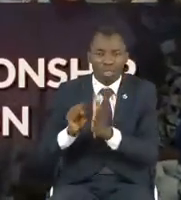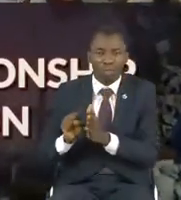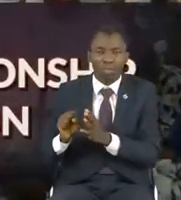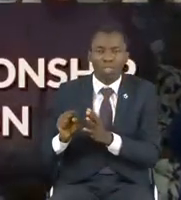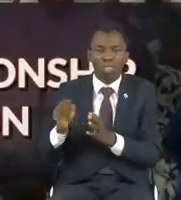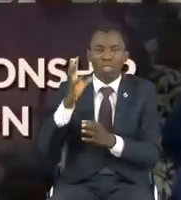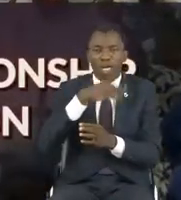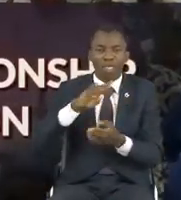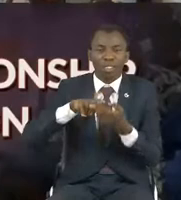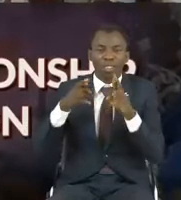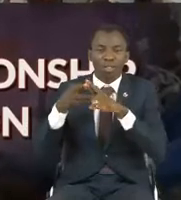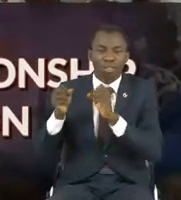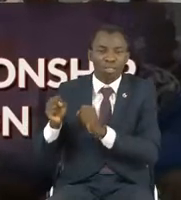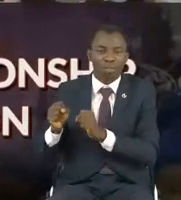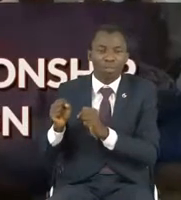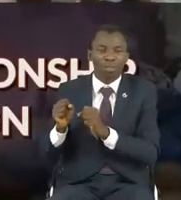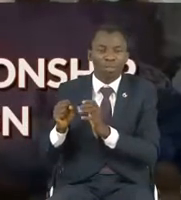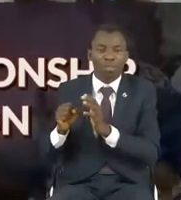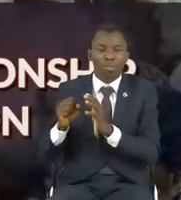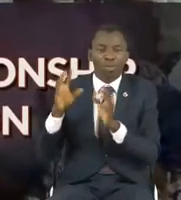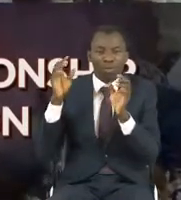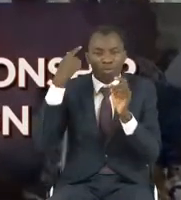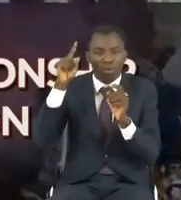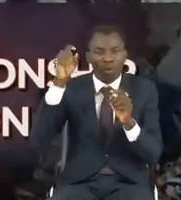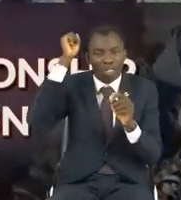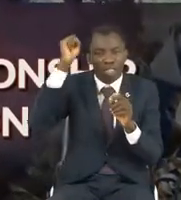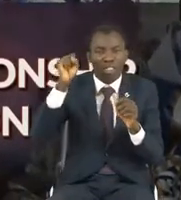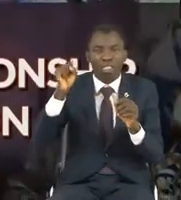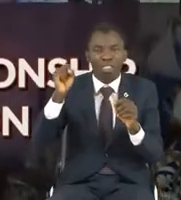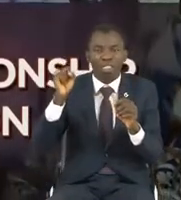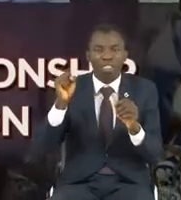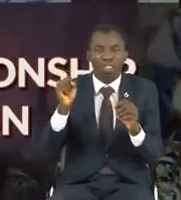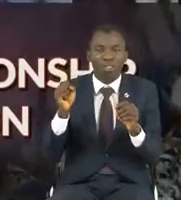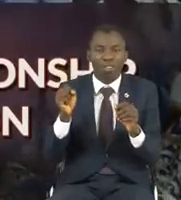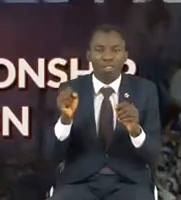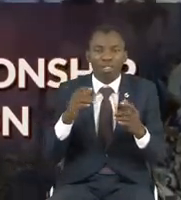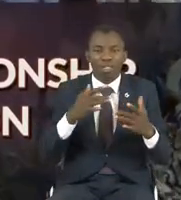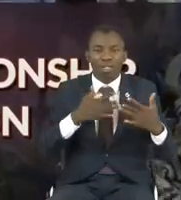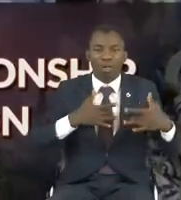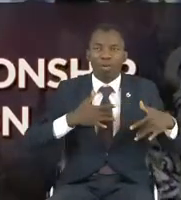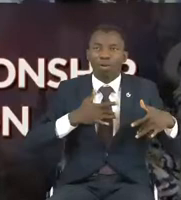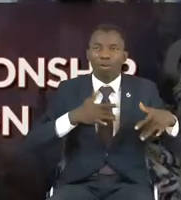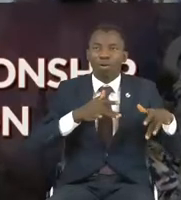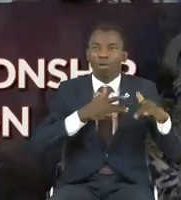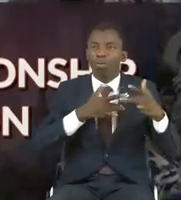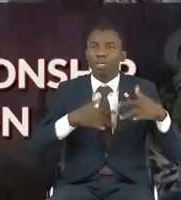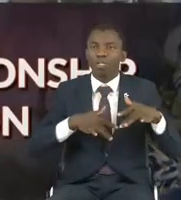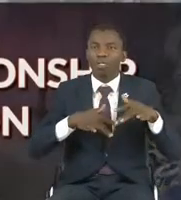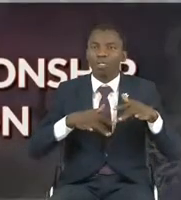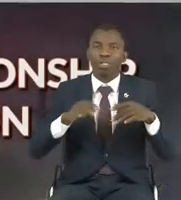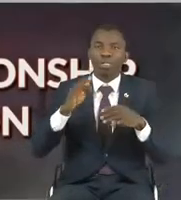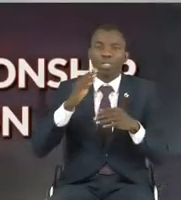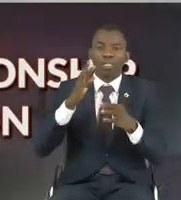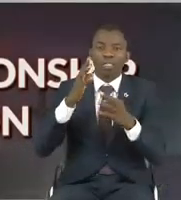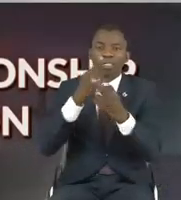and relationship for the compassionate redemption